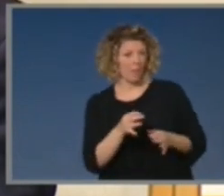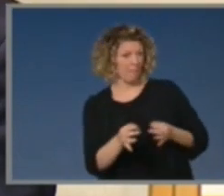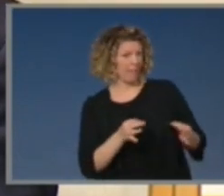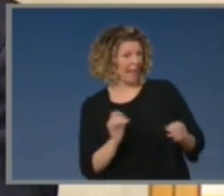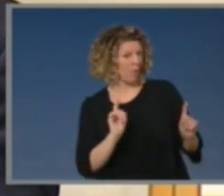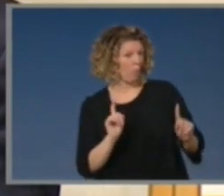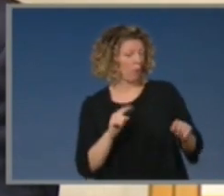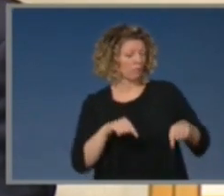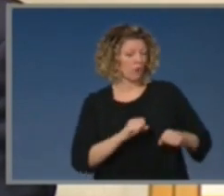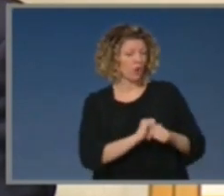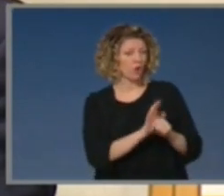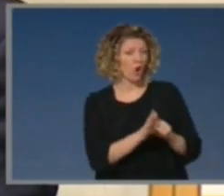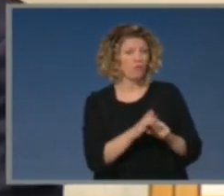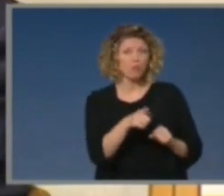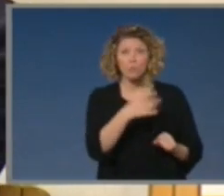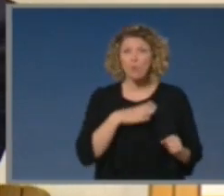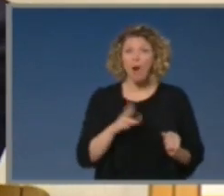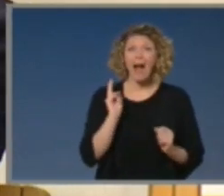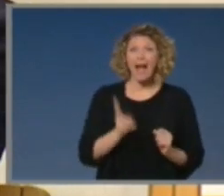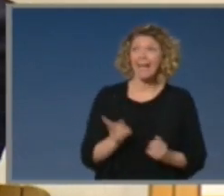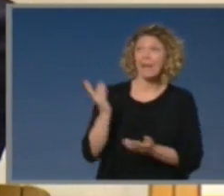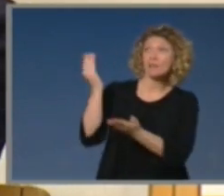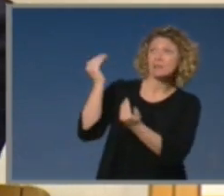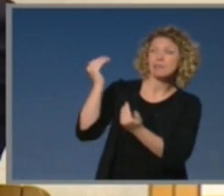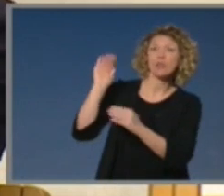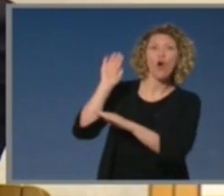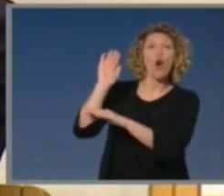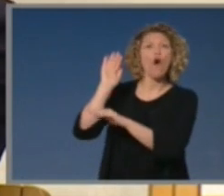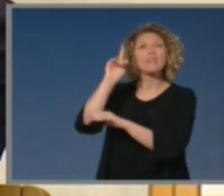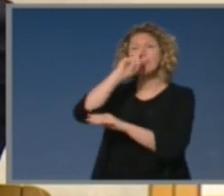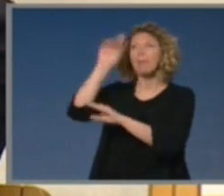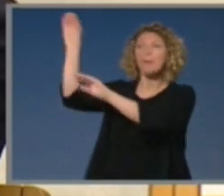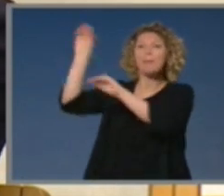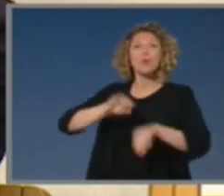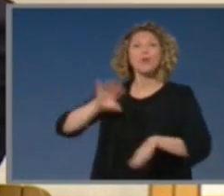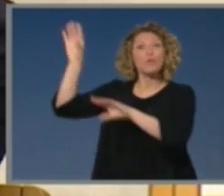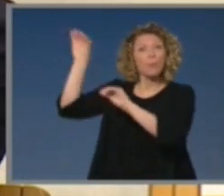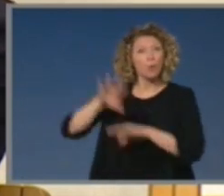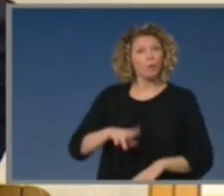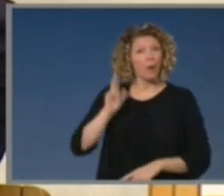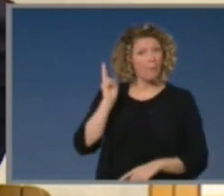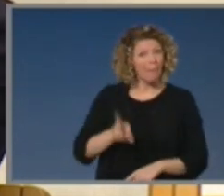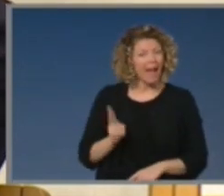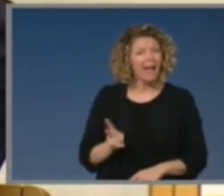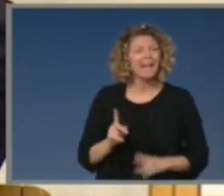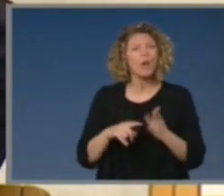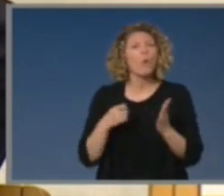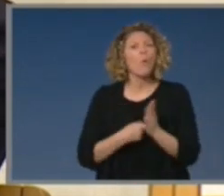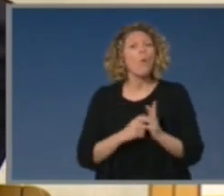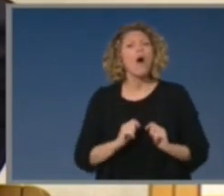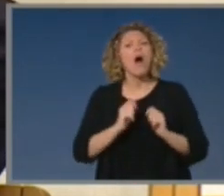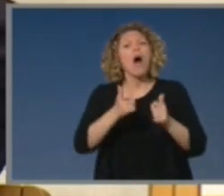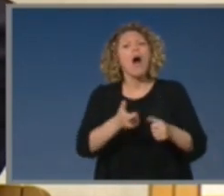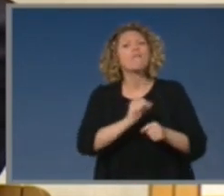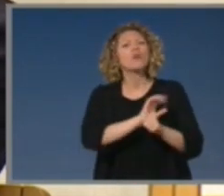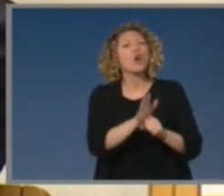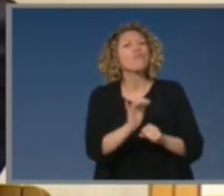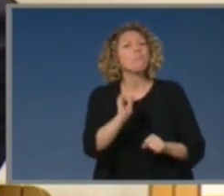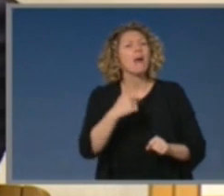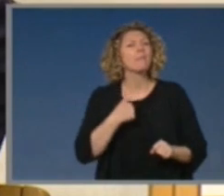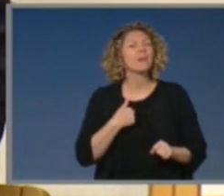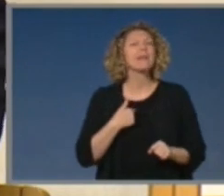you want to get net overseas migration back to the levels that we've seen in recent years, or do you think that there's an argument after this crisis where we should